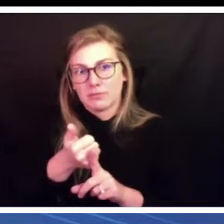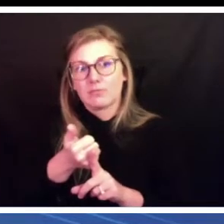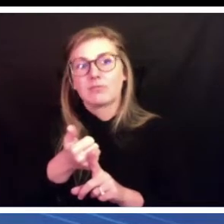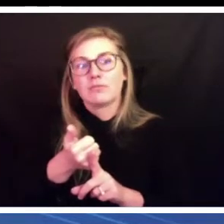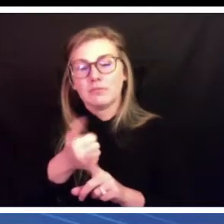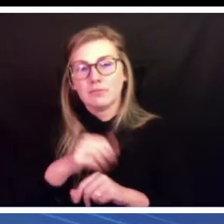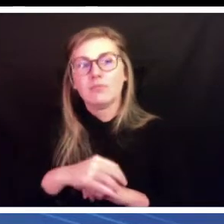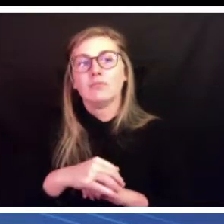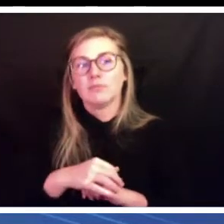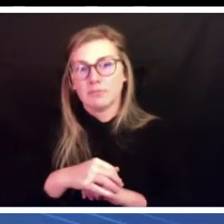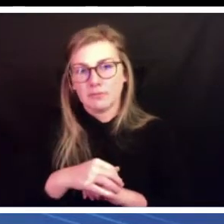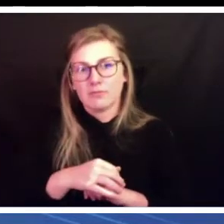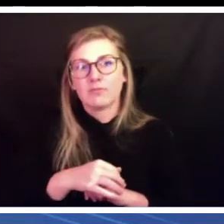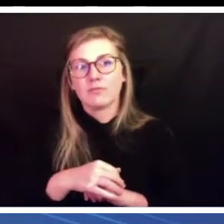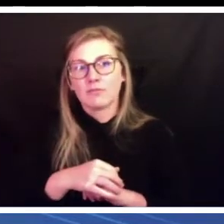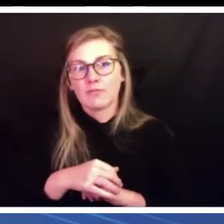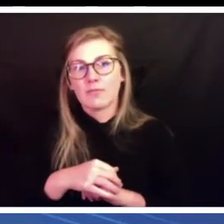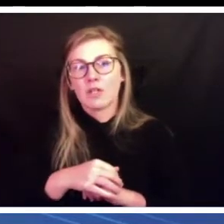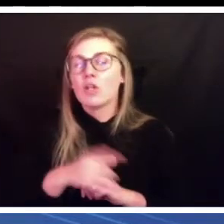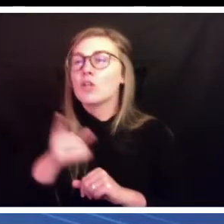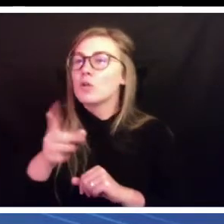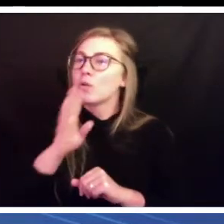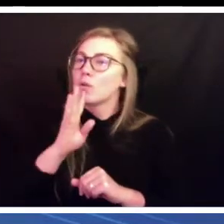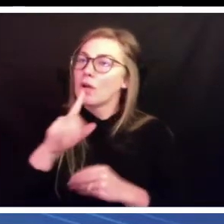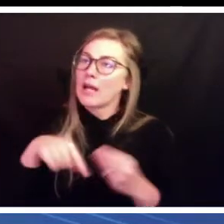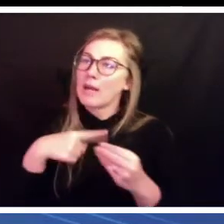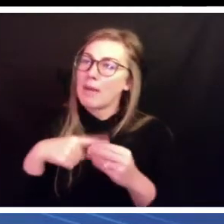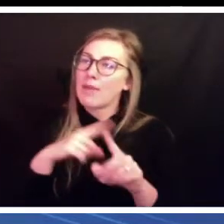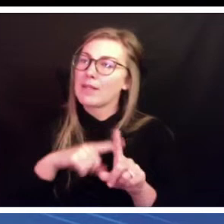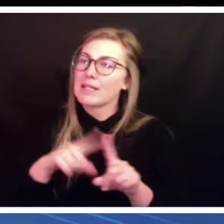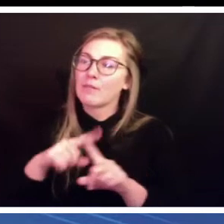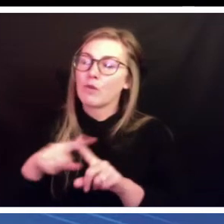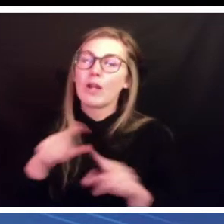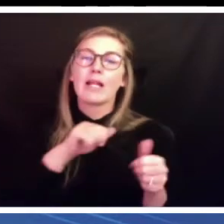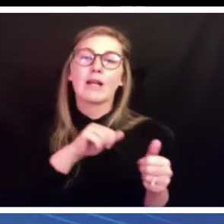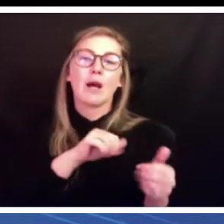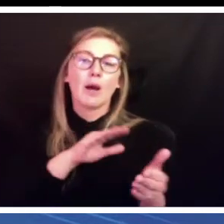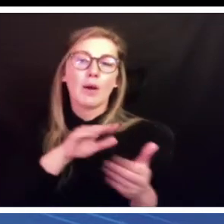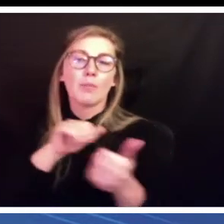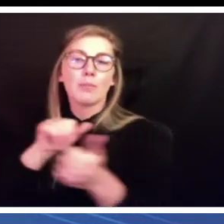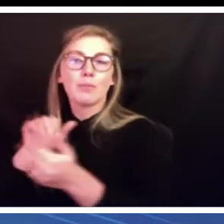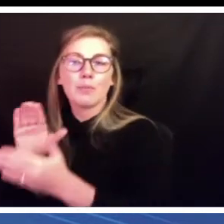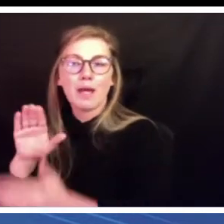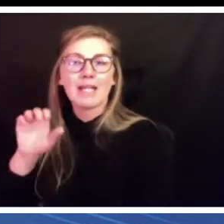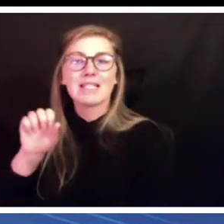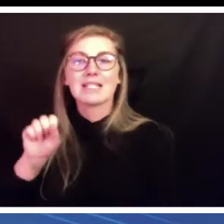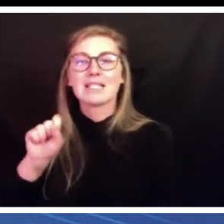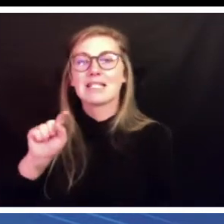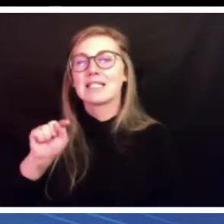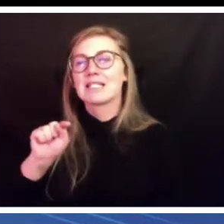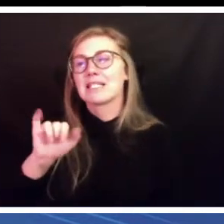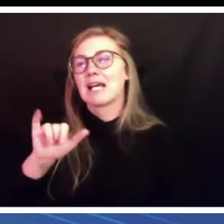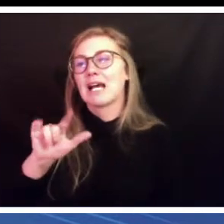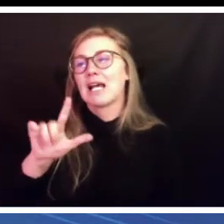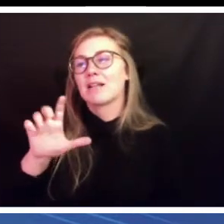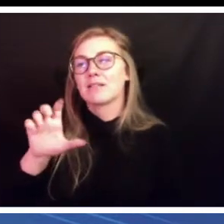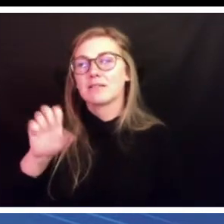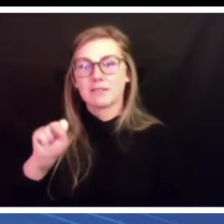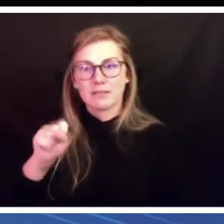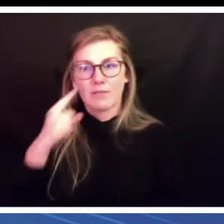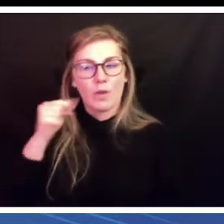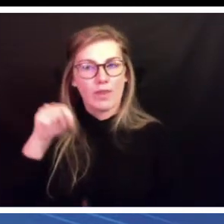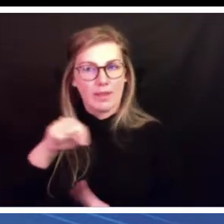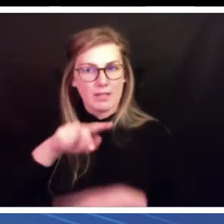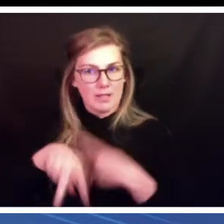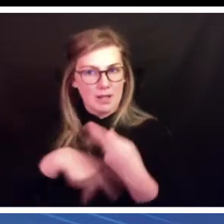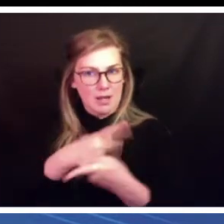I'm wondering, you were talking about the different styles and, and, and I thought it was really interesting to hear that someone like you also has